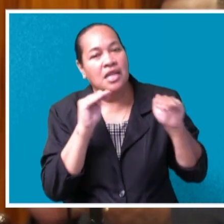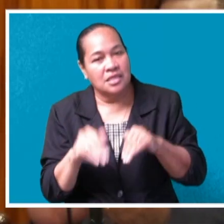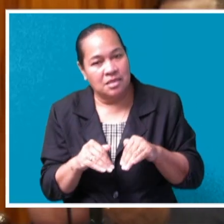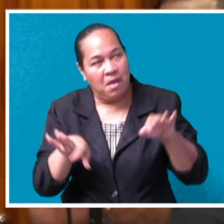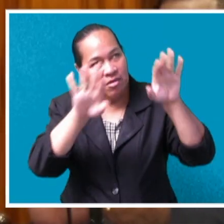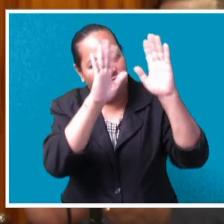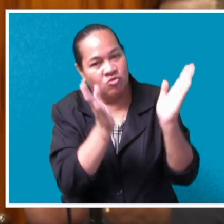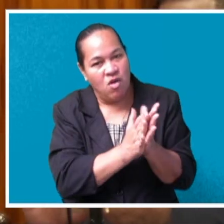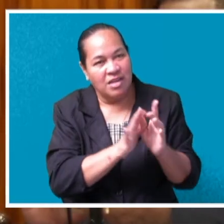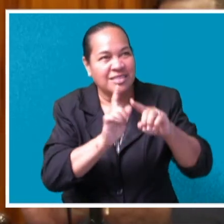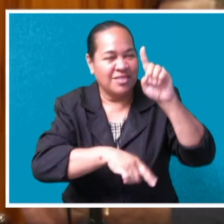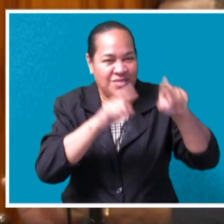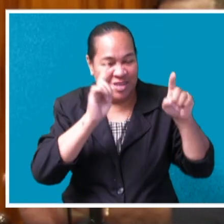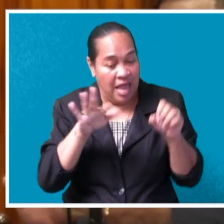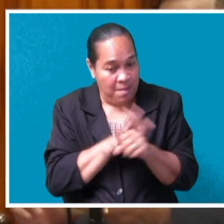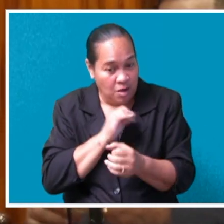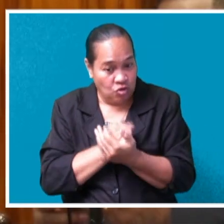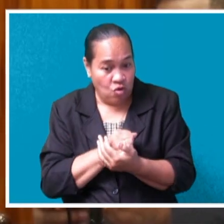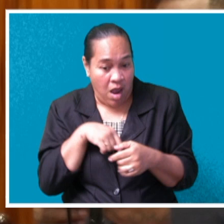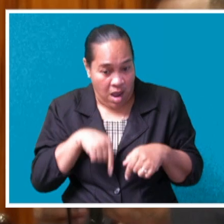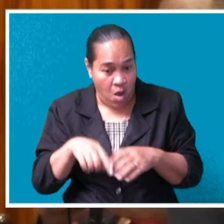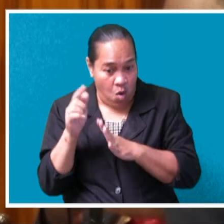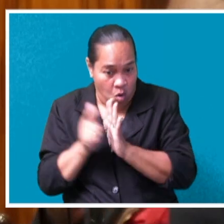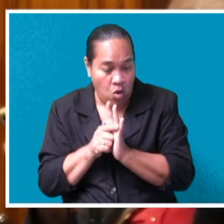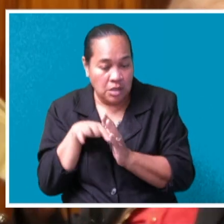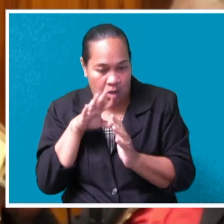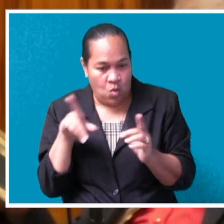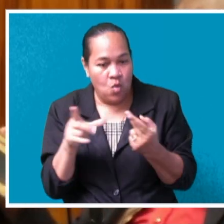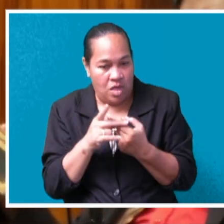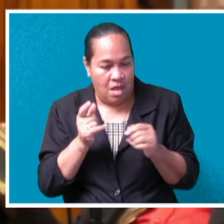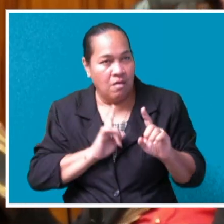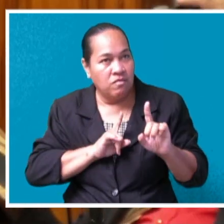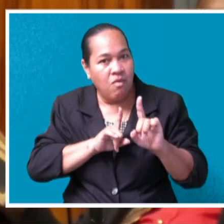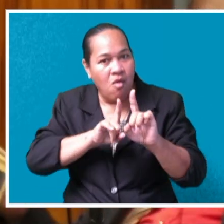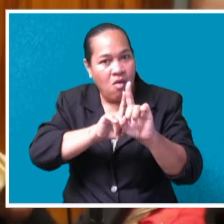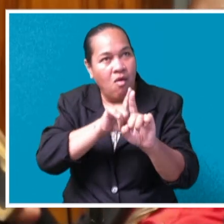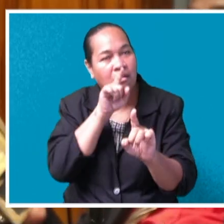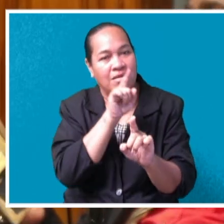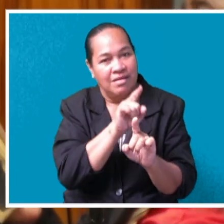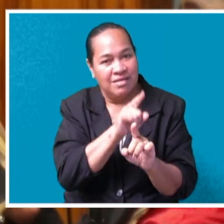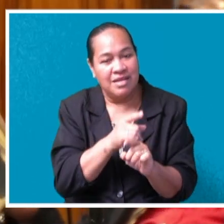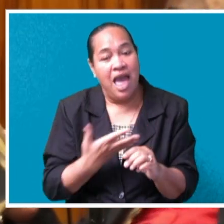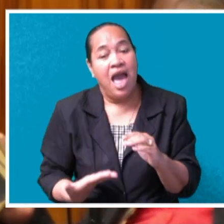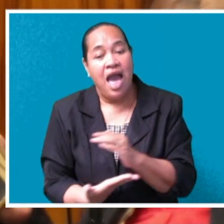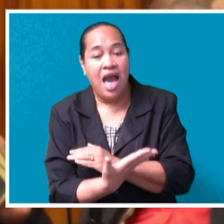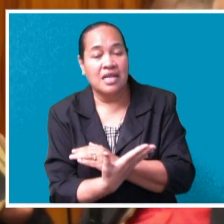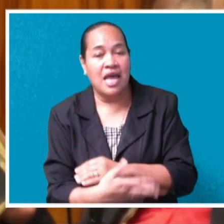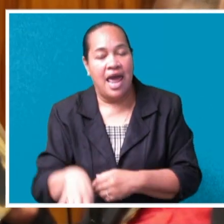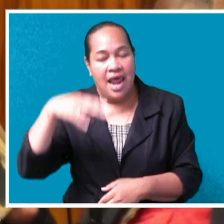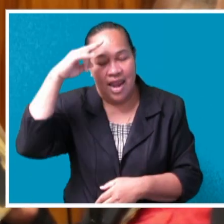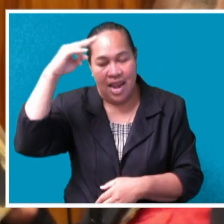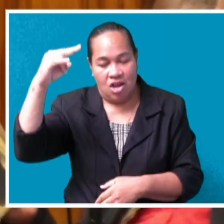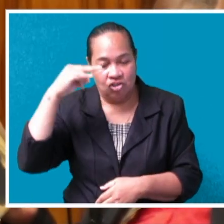aligned with national interests and our international obligations under the guidance of the National Security